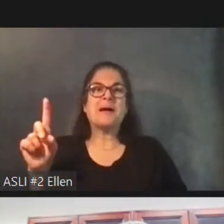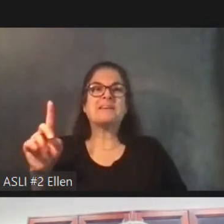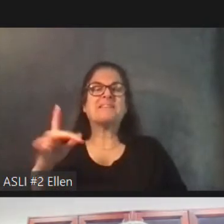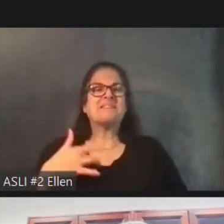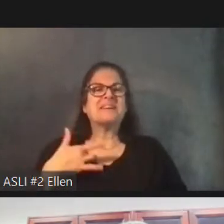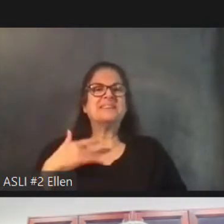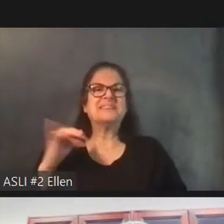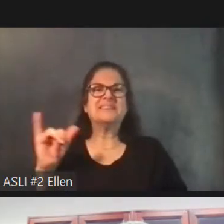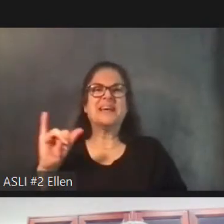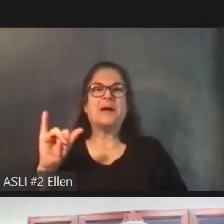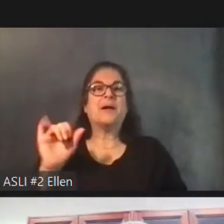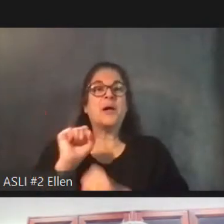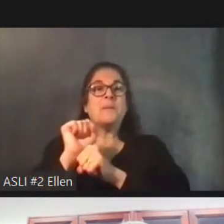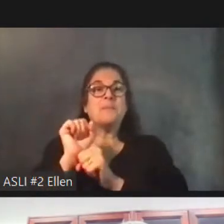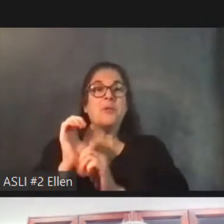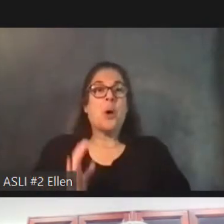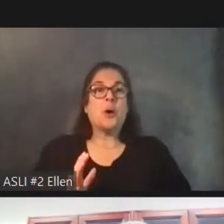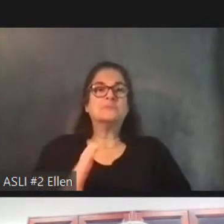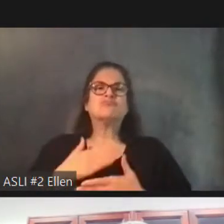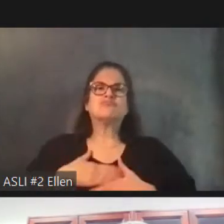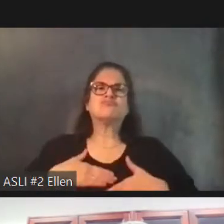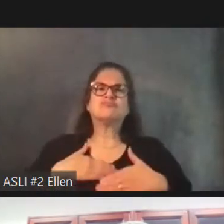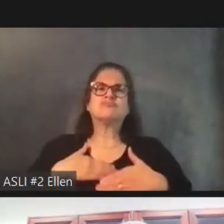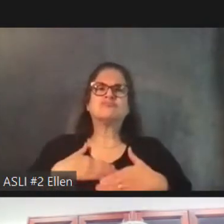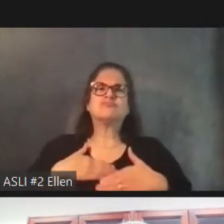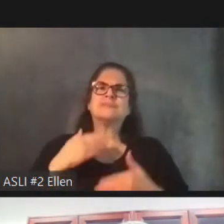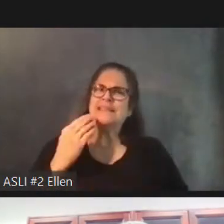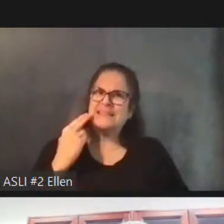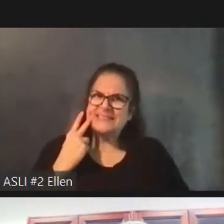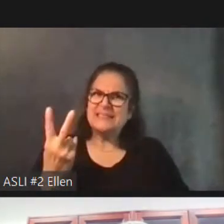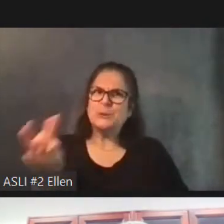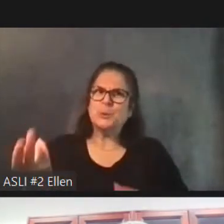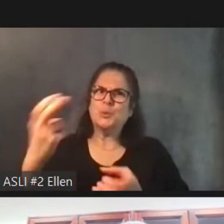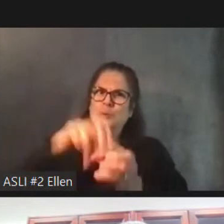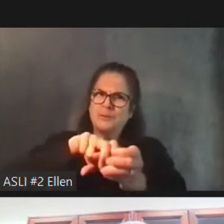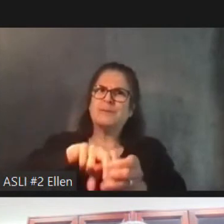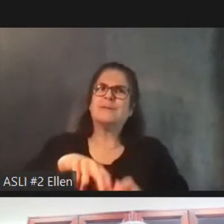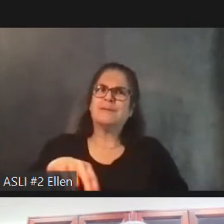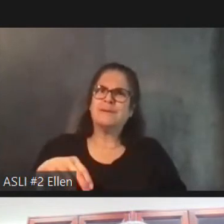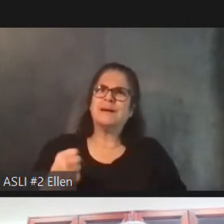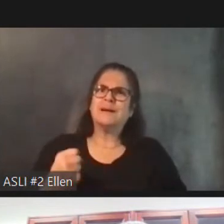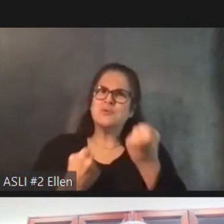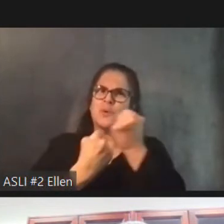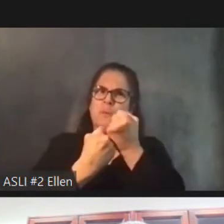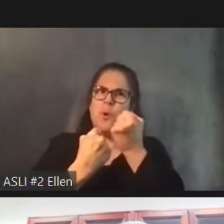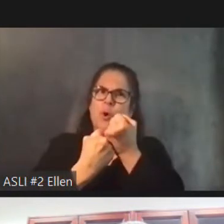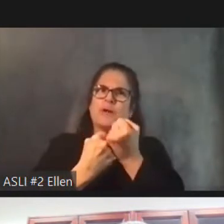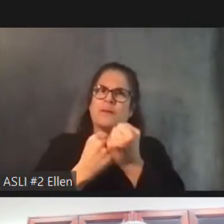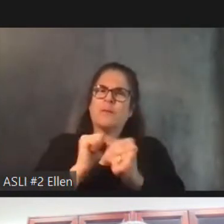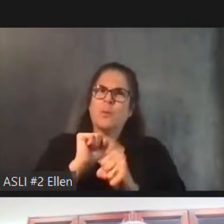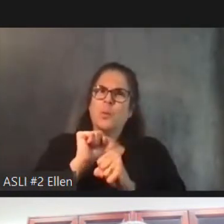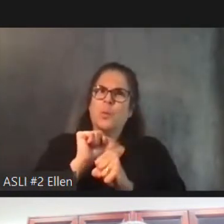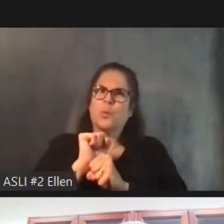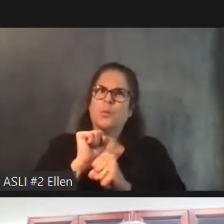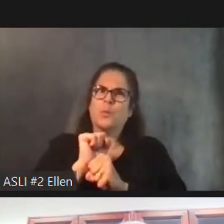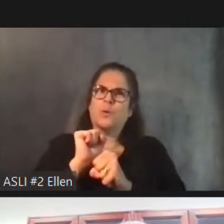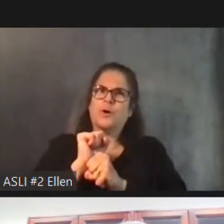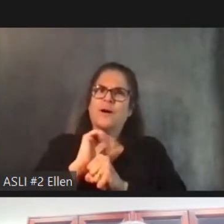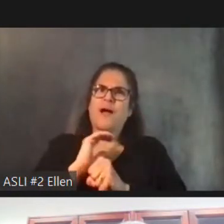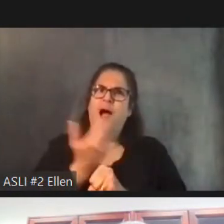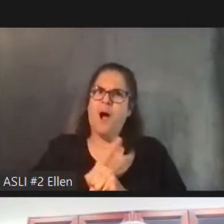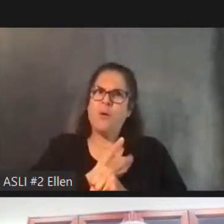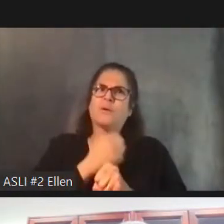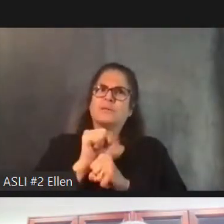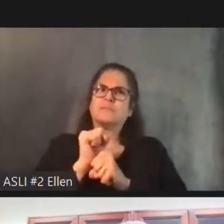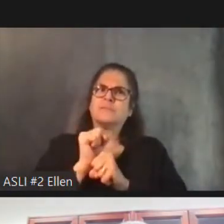the employees appreciate seeing you out there and supporting the work that our employees do